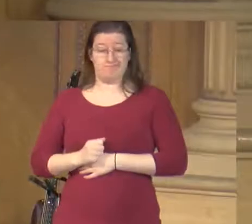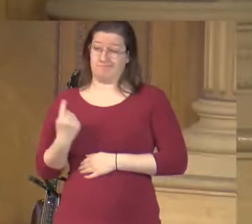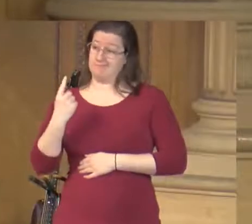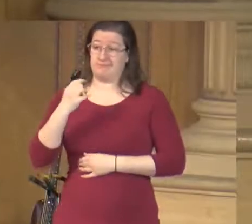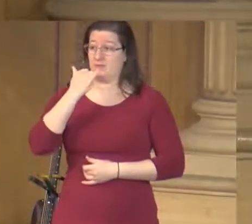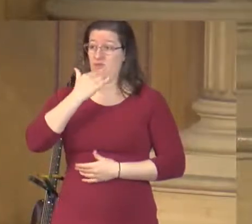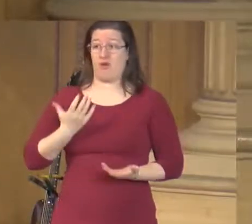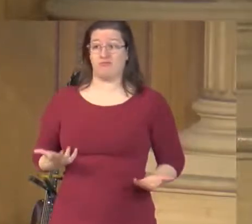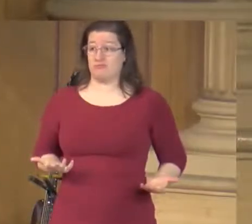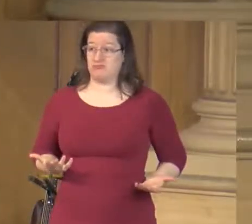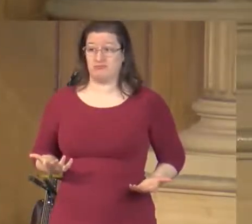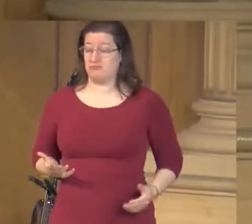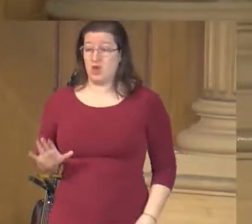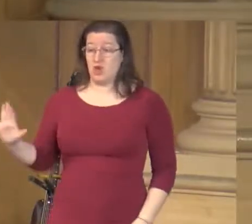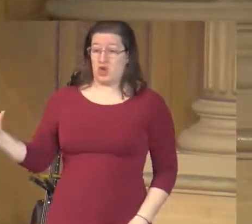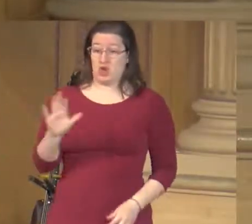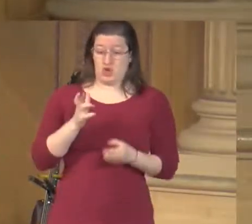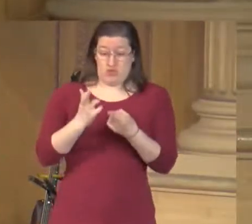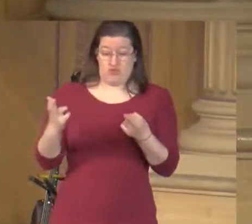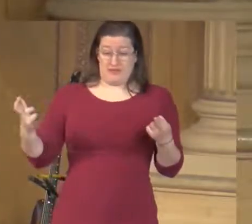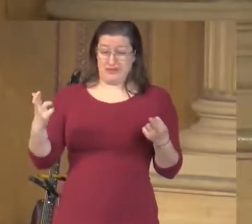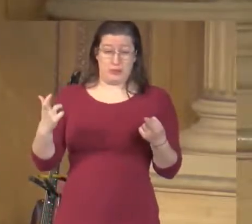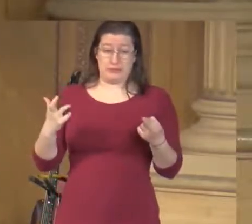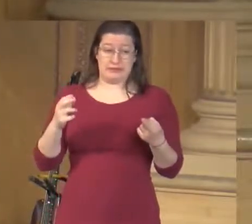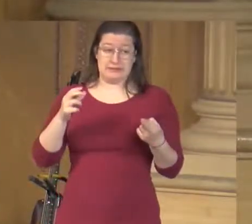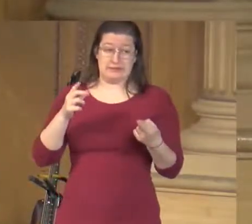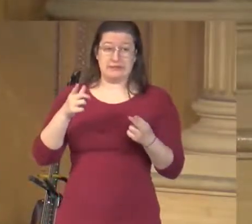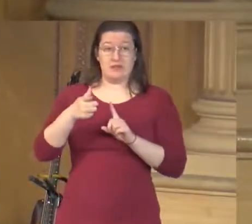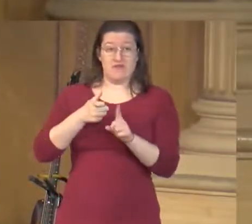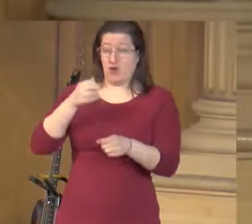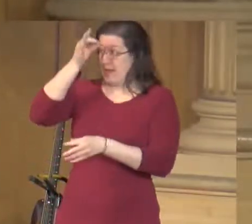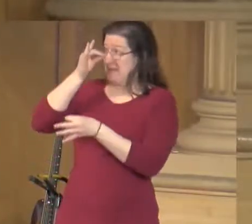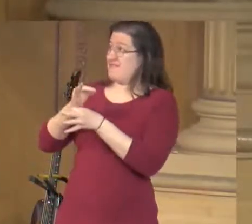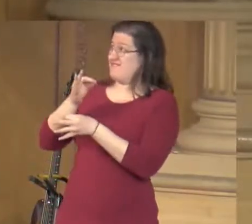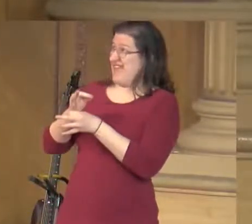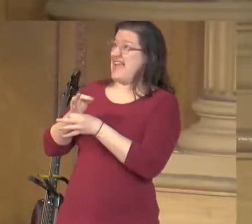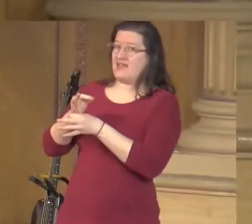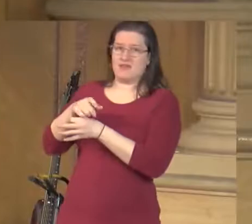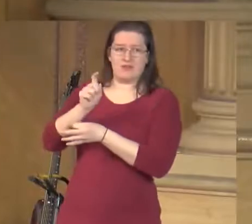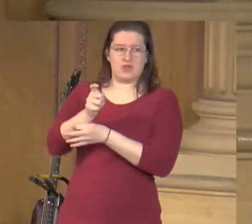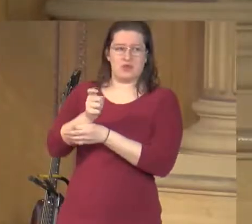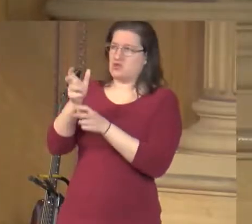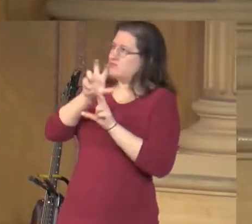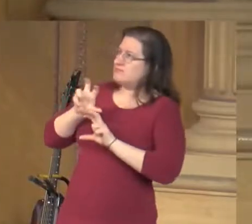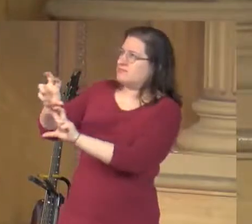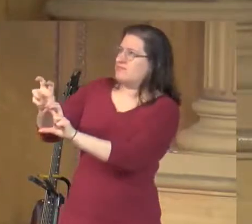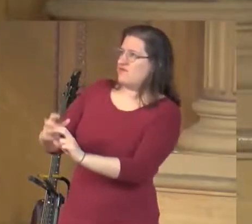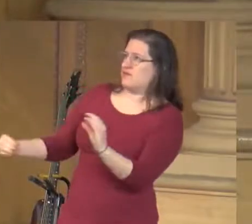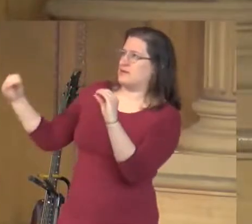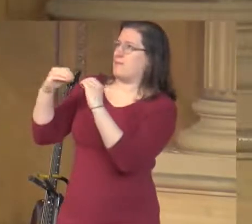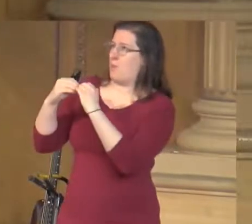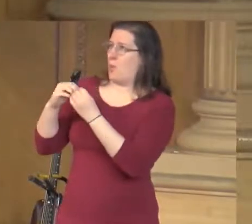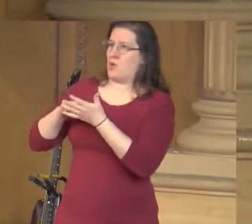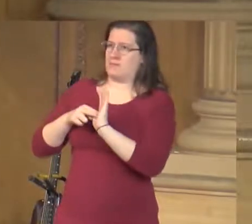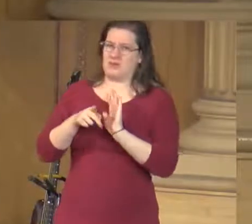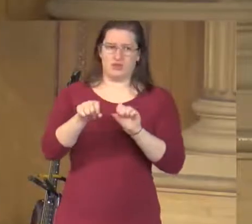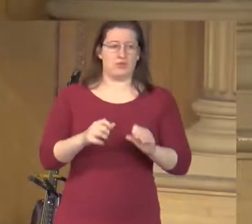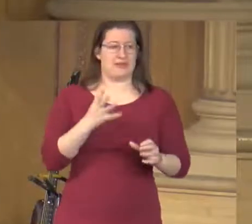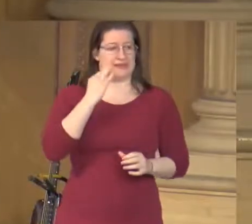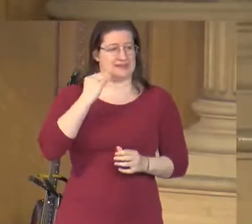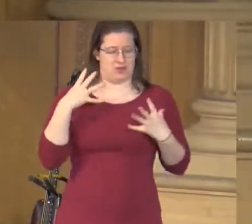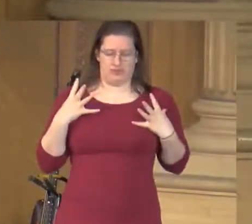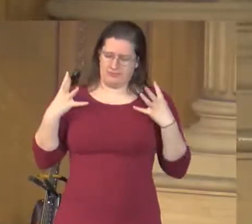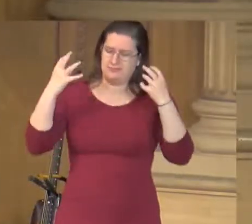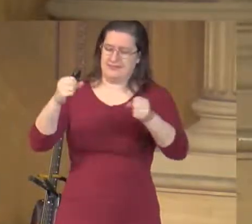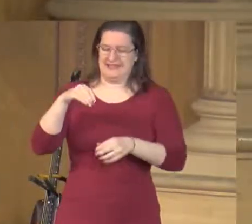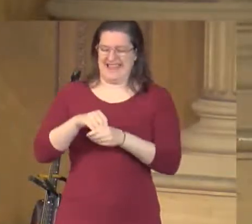the resources that the faith provides for you to be healed now in this life. And so that's kind of